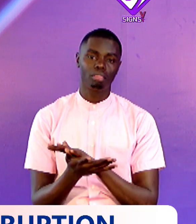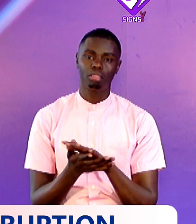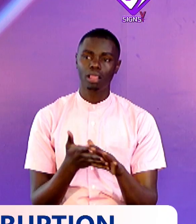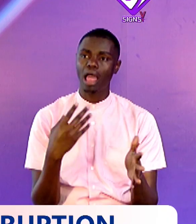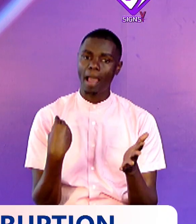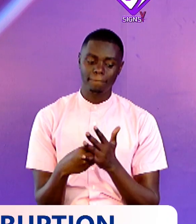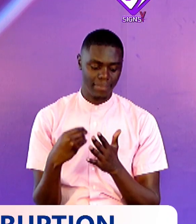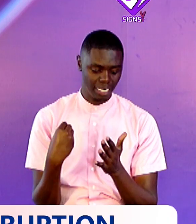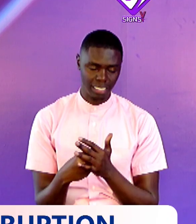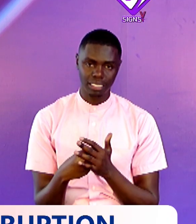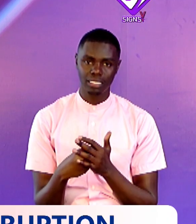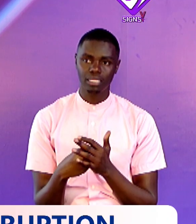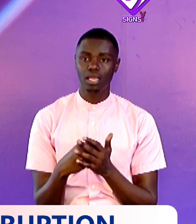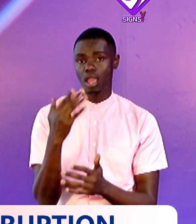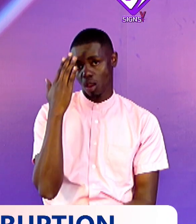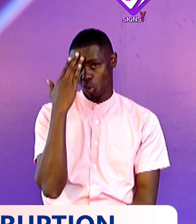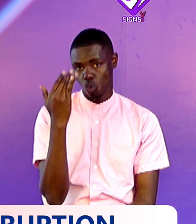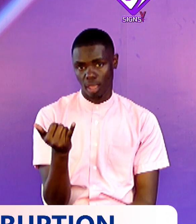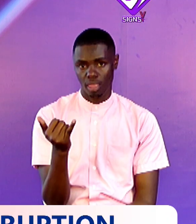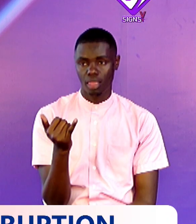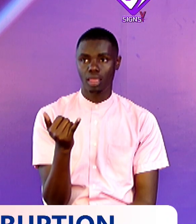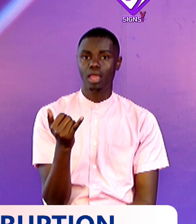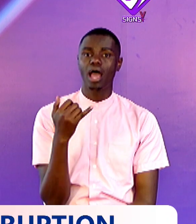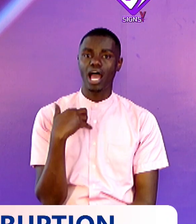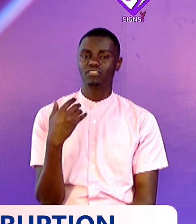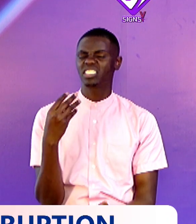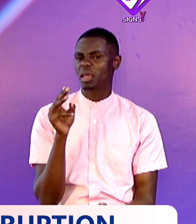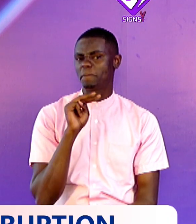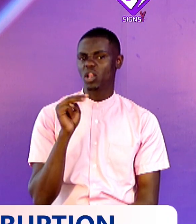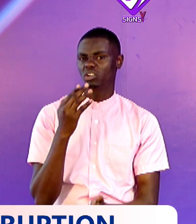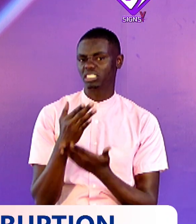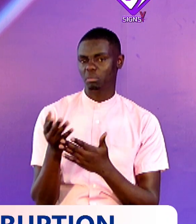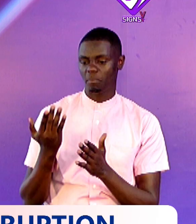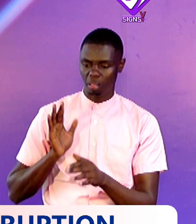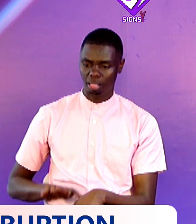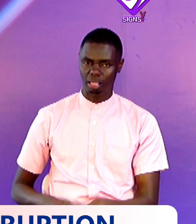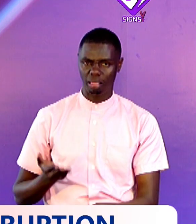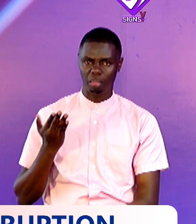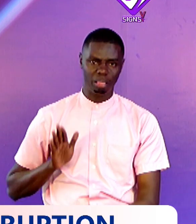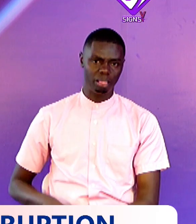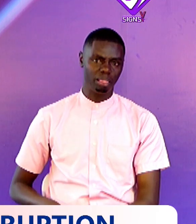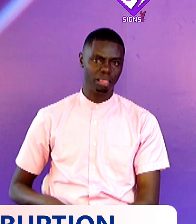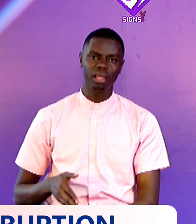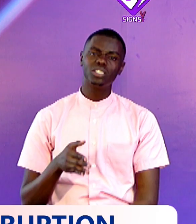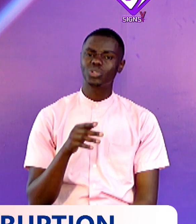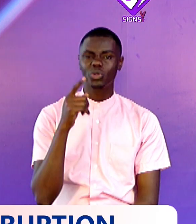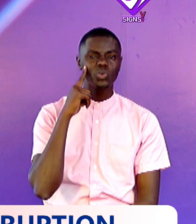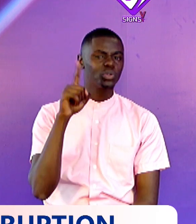nation. Simply because I've pocketed a few millions in my pocket. You get what I mean?